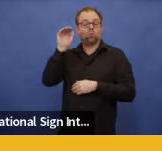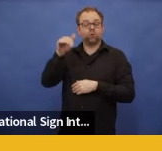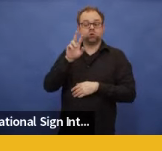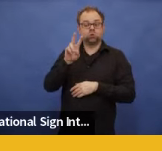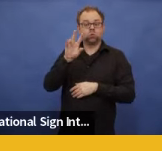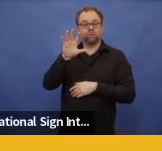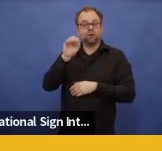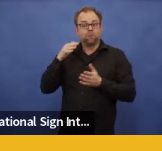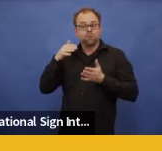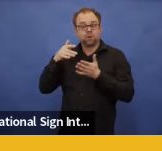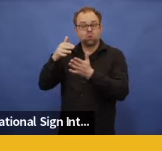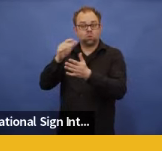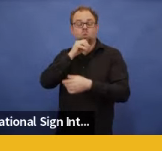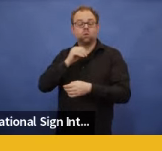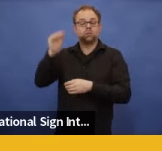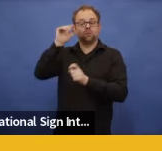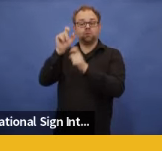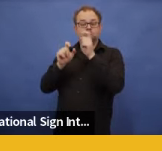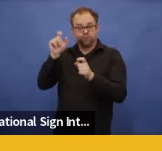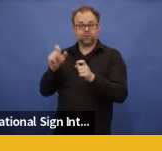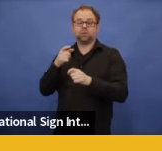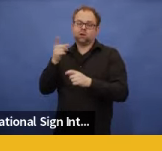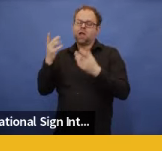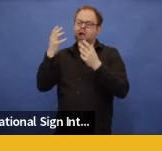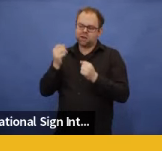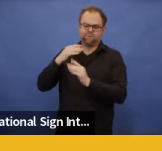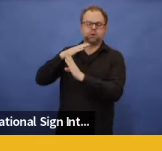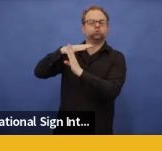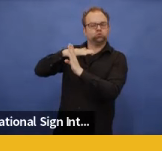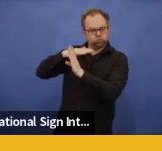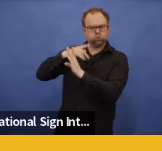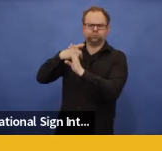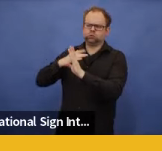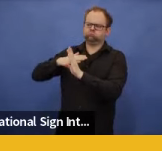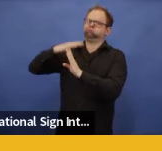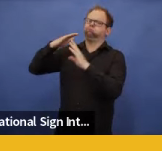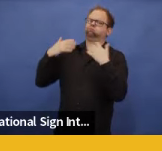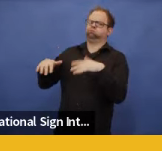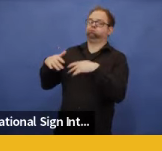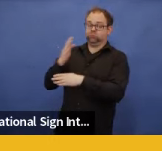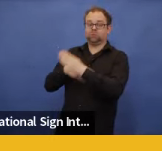And with that, I would like to turn to introducing our speakers for today.